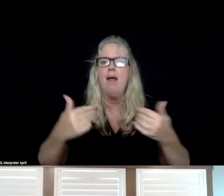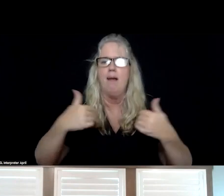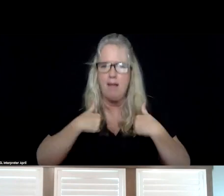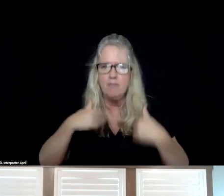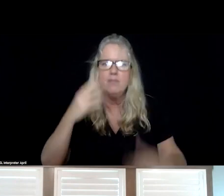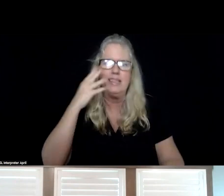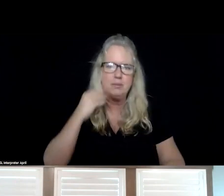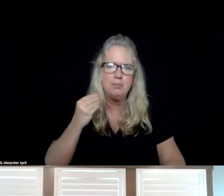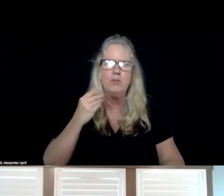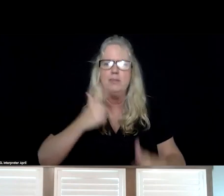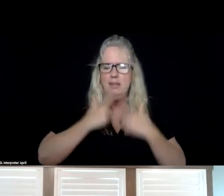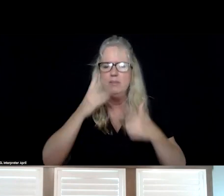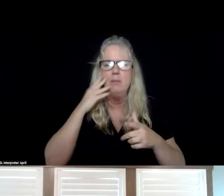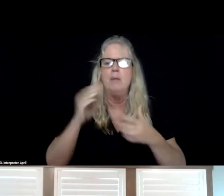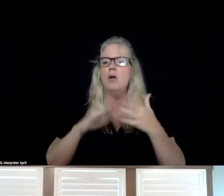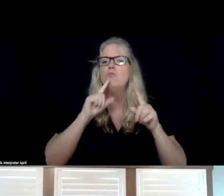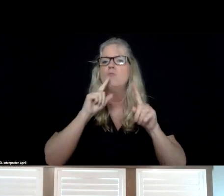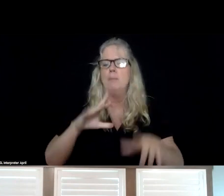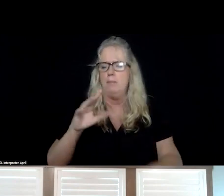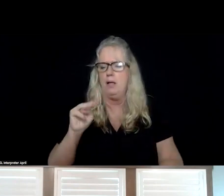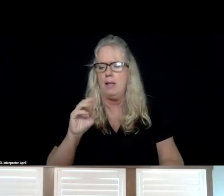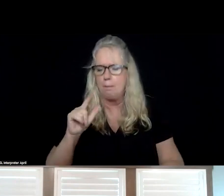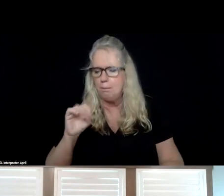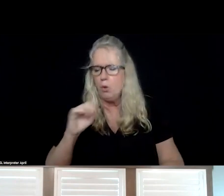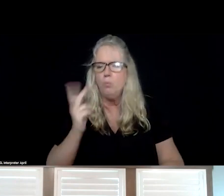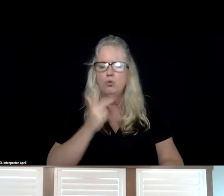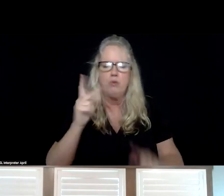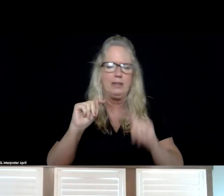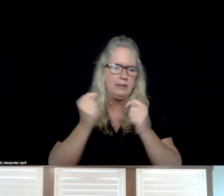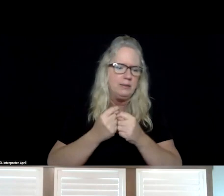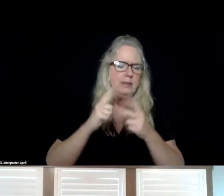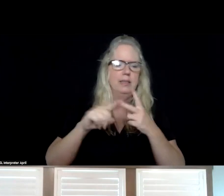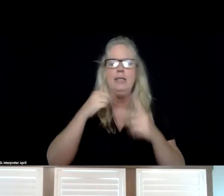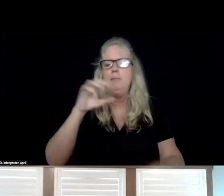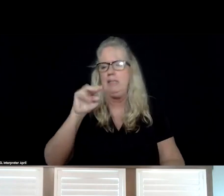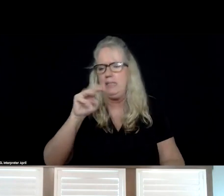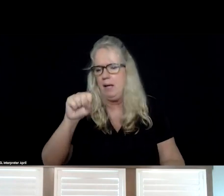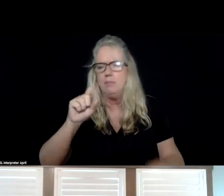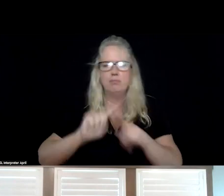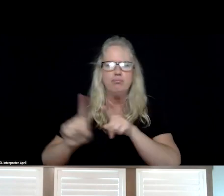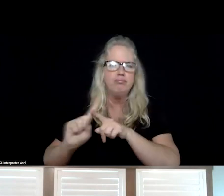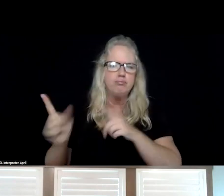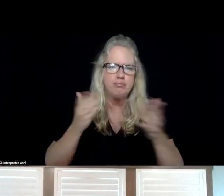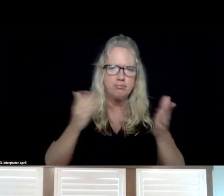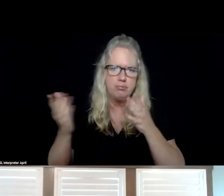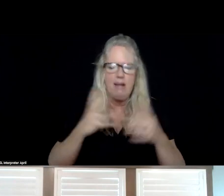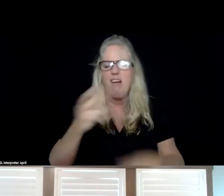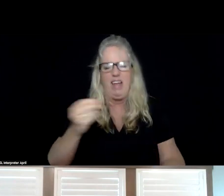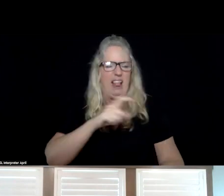but also responders like the mobile crisis teams, EMS, fire departments, ambulance services, and law